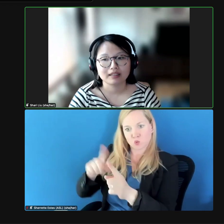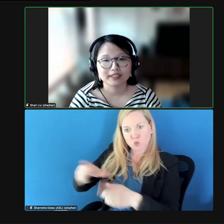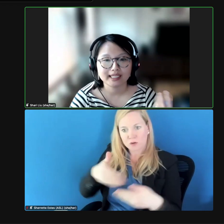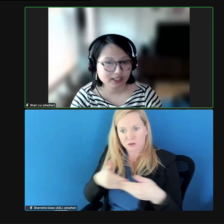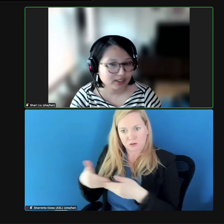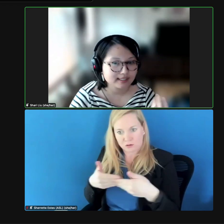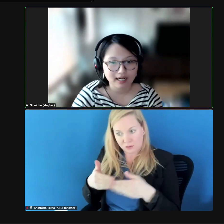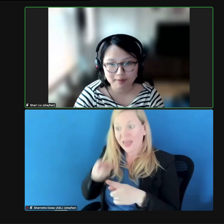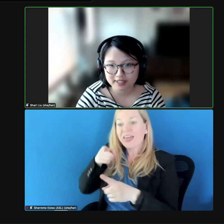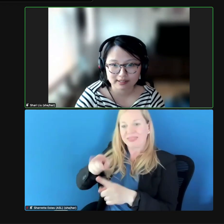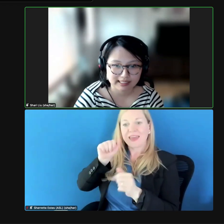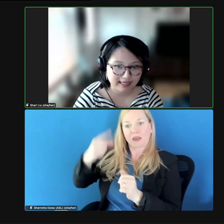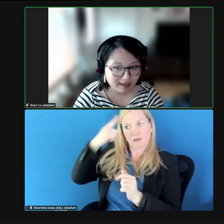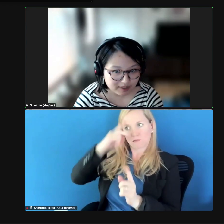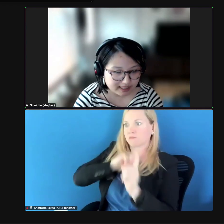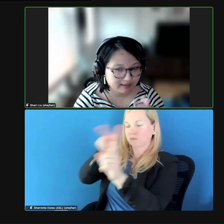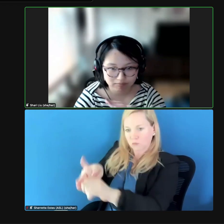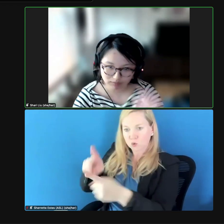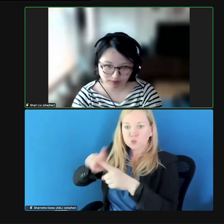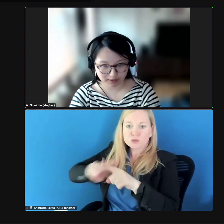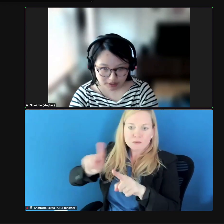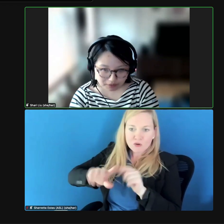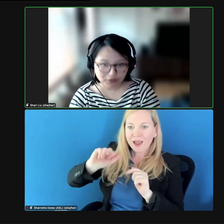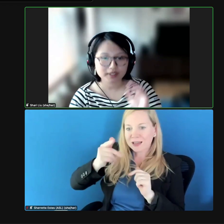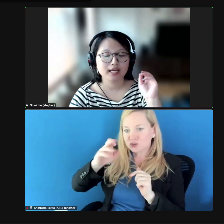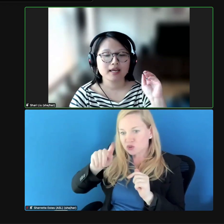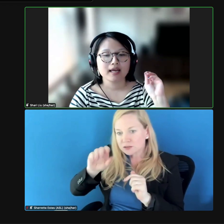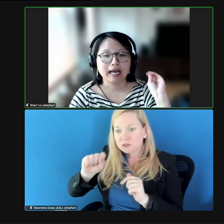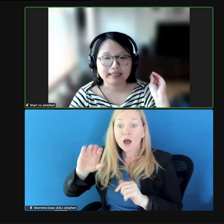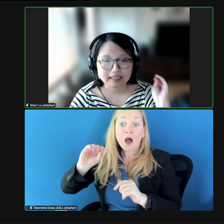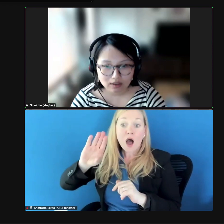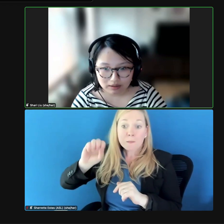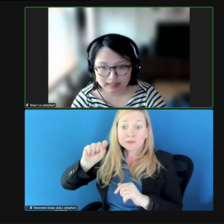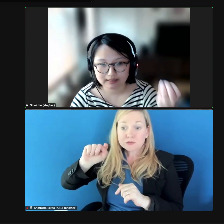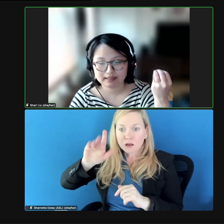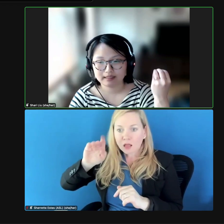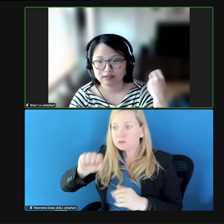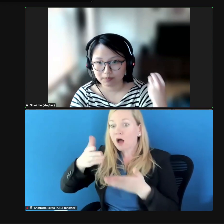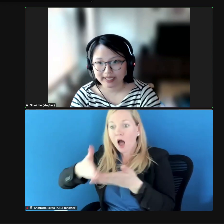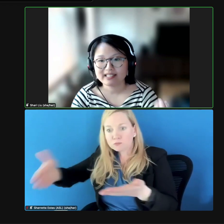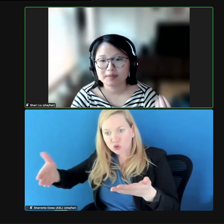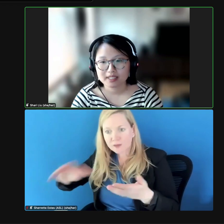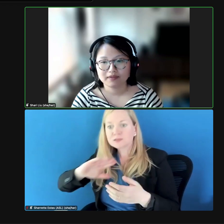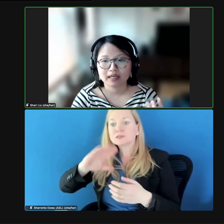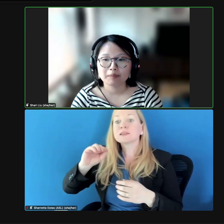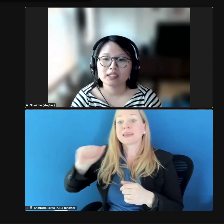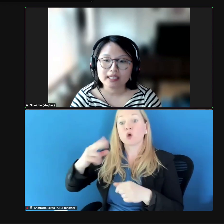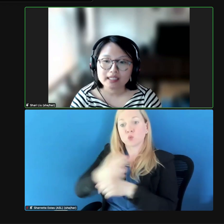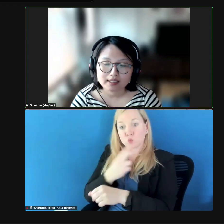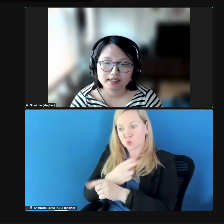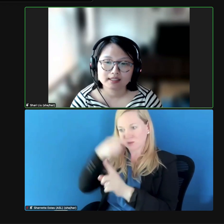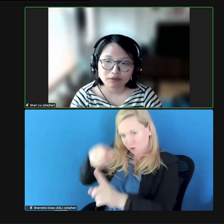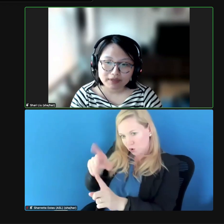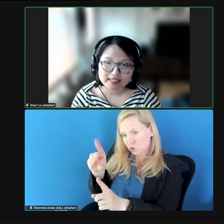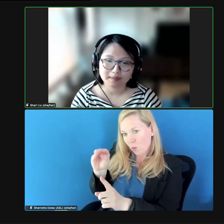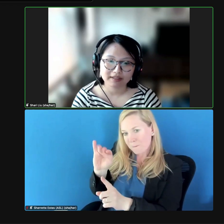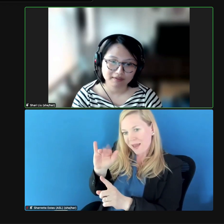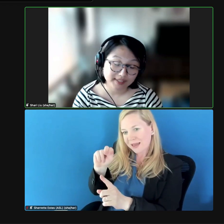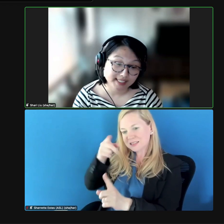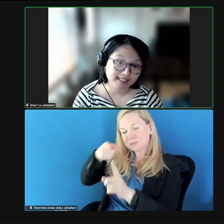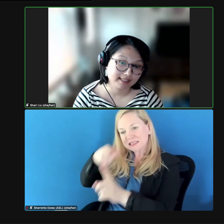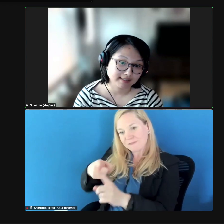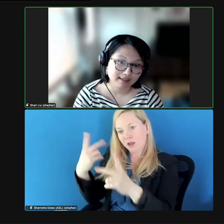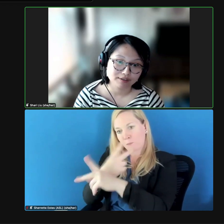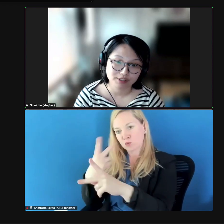into the relevant agents and obstacles and objects and so on and so forth, and then uses domain-specific computations to reason